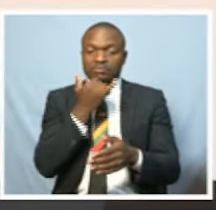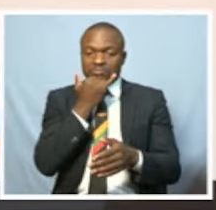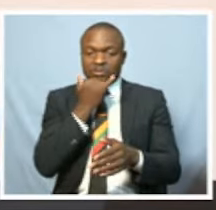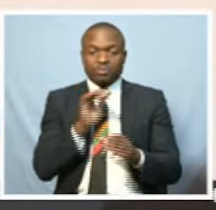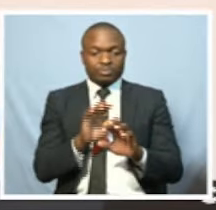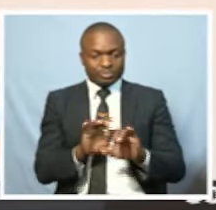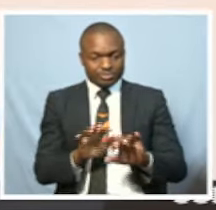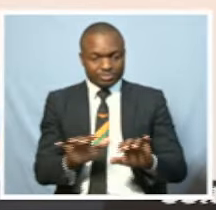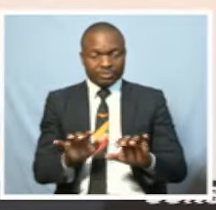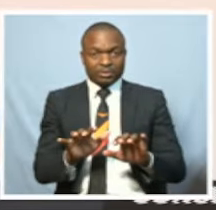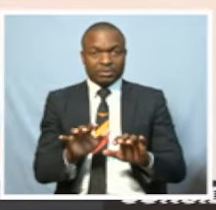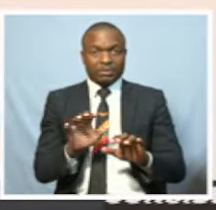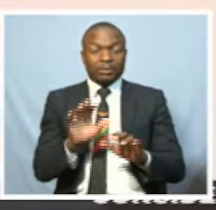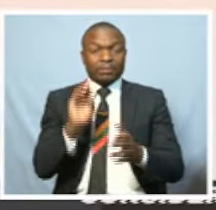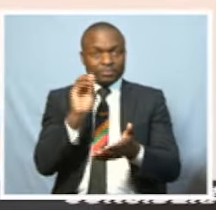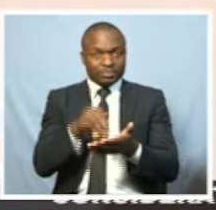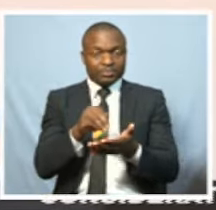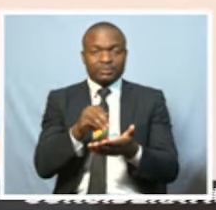put staff house, put a U.